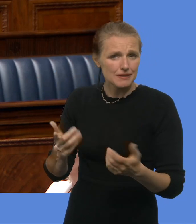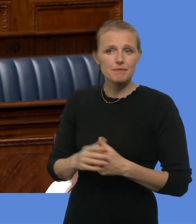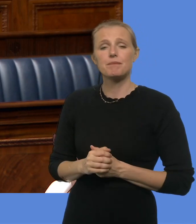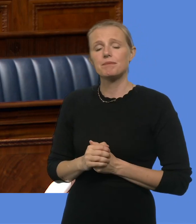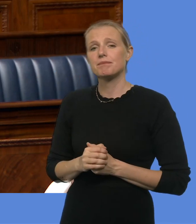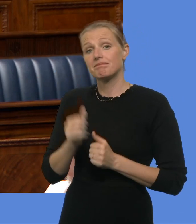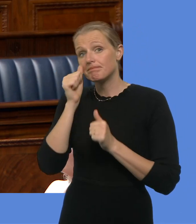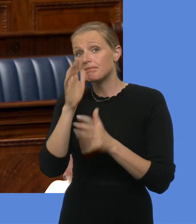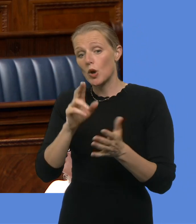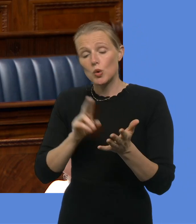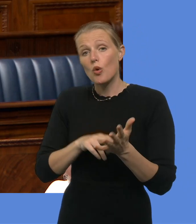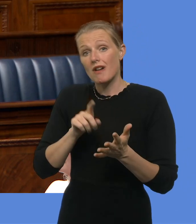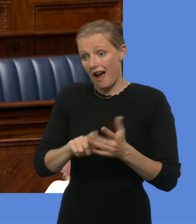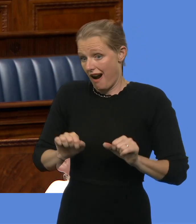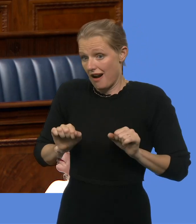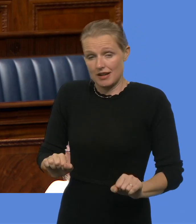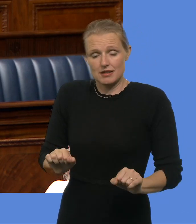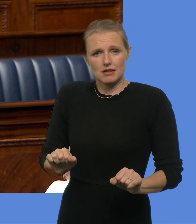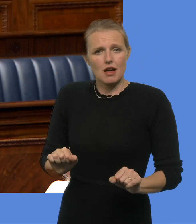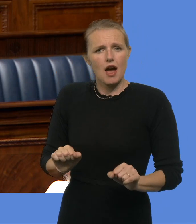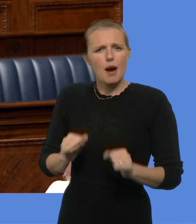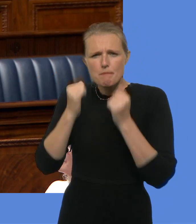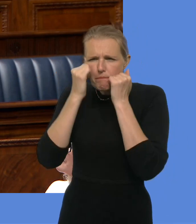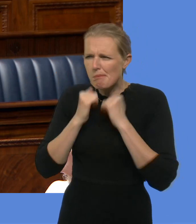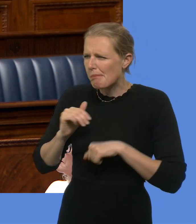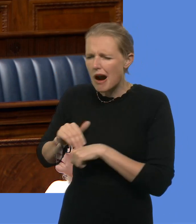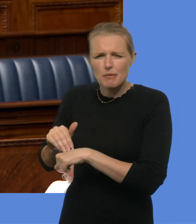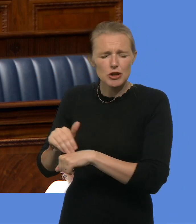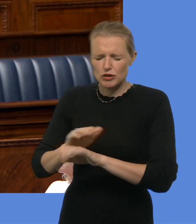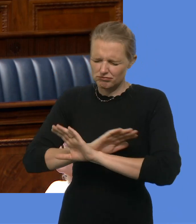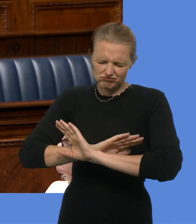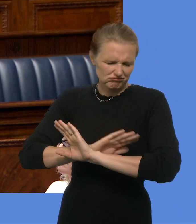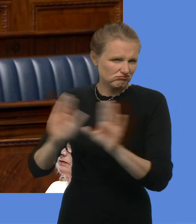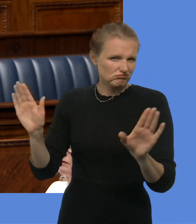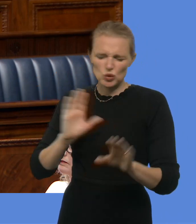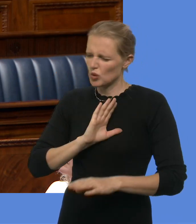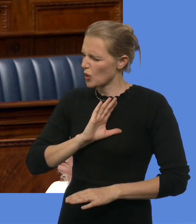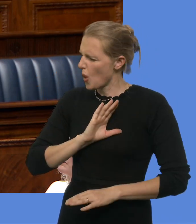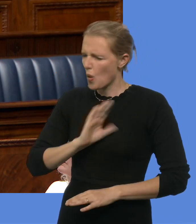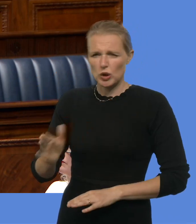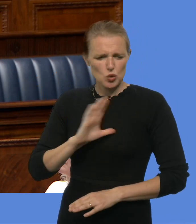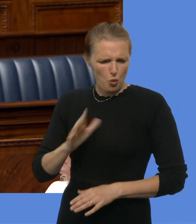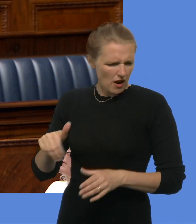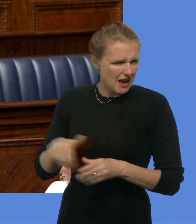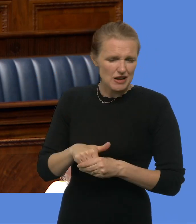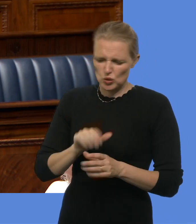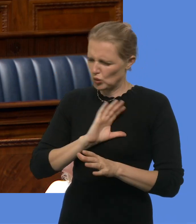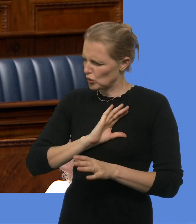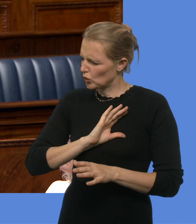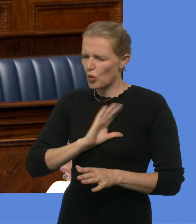role in the Northern Ireland of today. It has absolutely no role in our past, and it has no role for our future. As